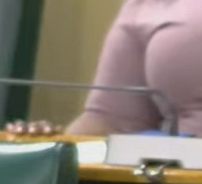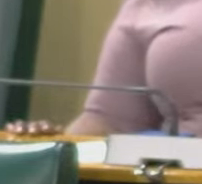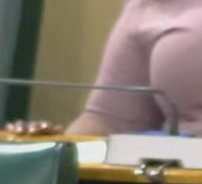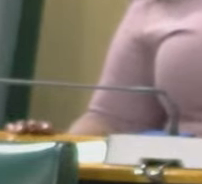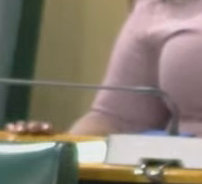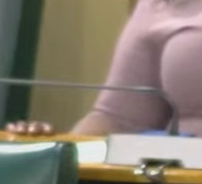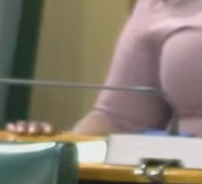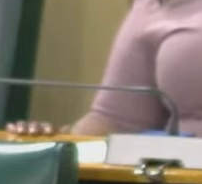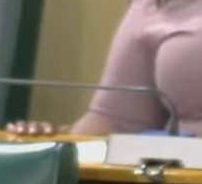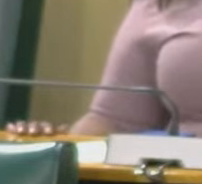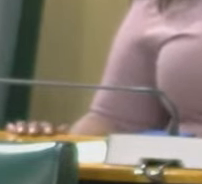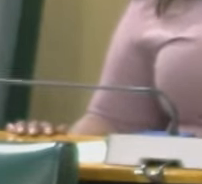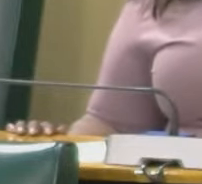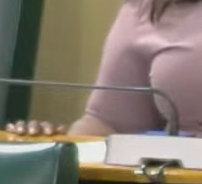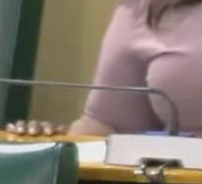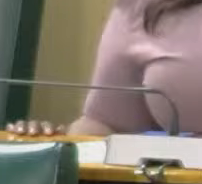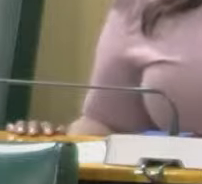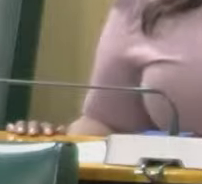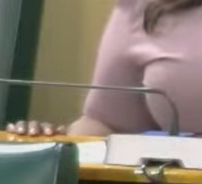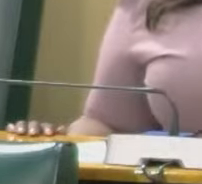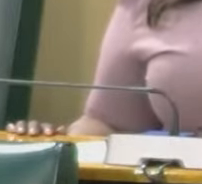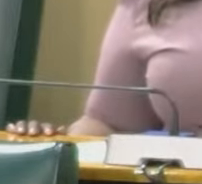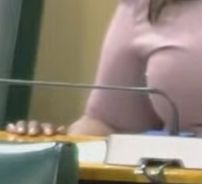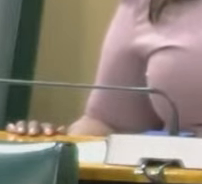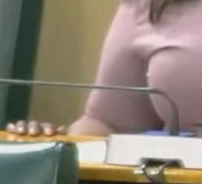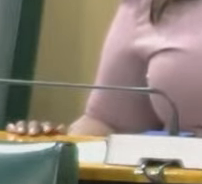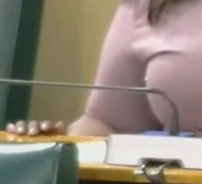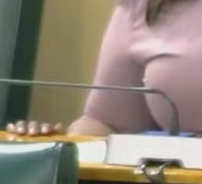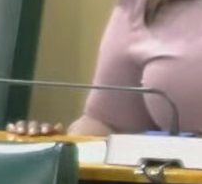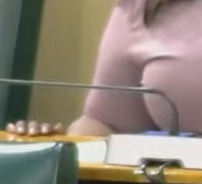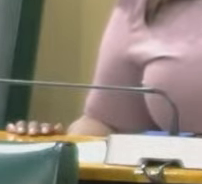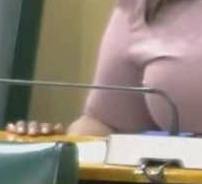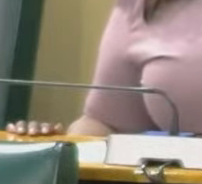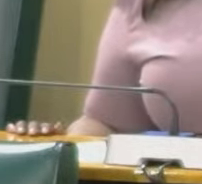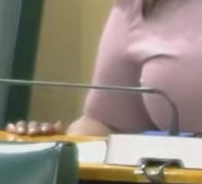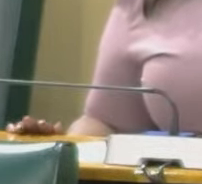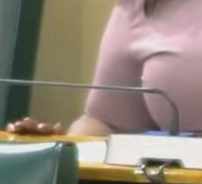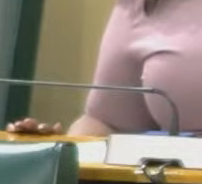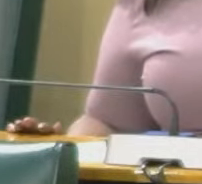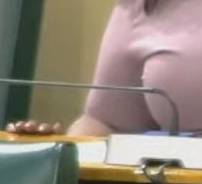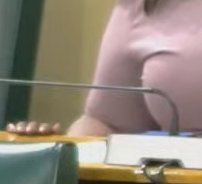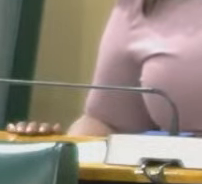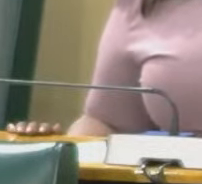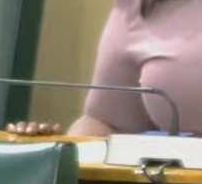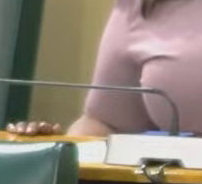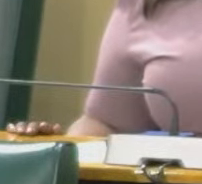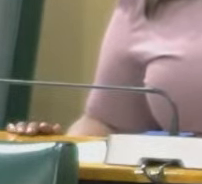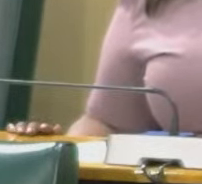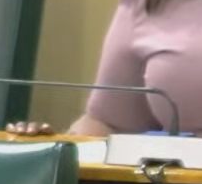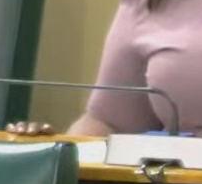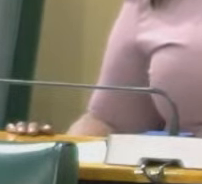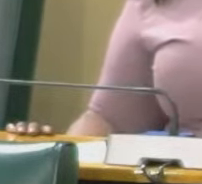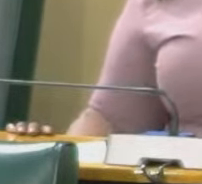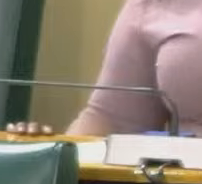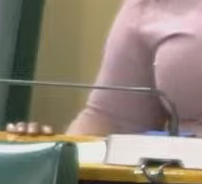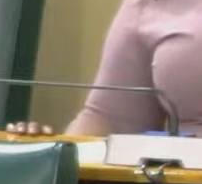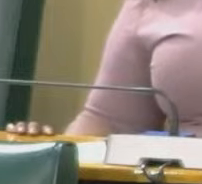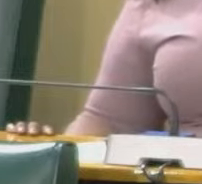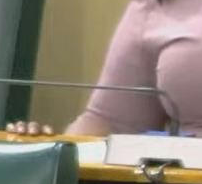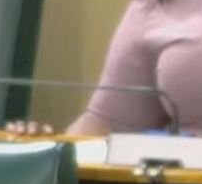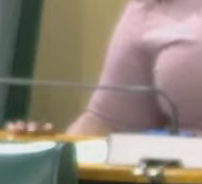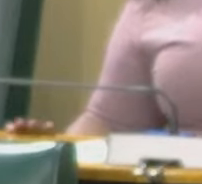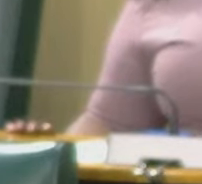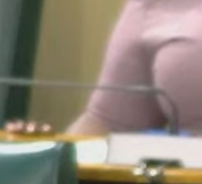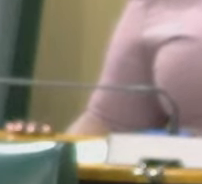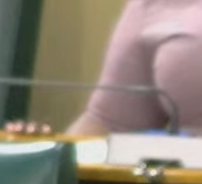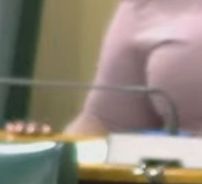He's an opposition spokesman on finance. How can we rely on his word when he's publicly ridiculed, emasculated,